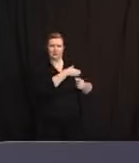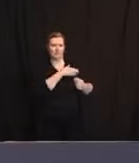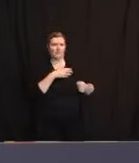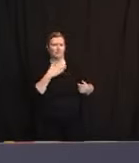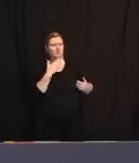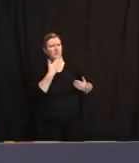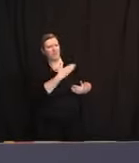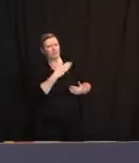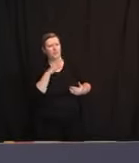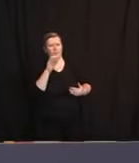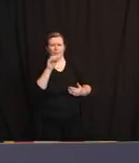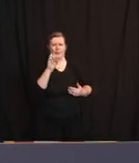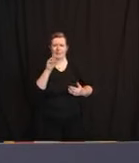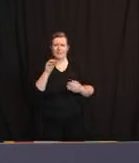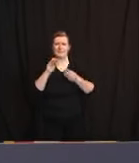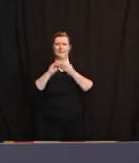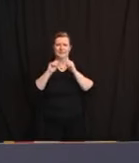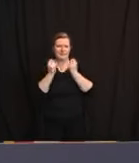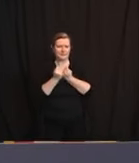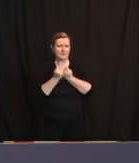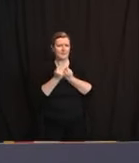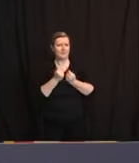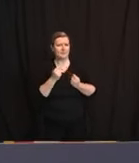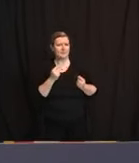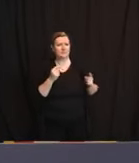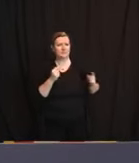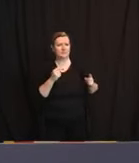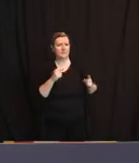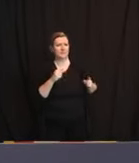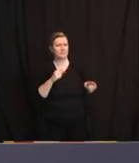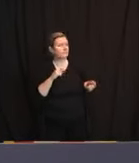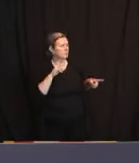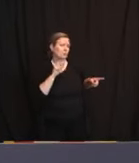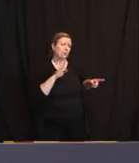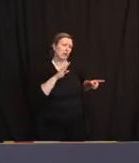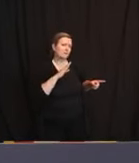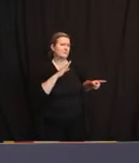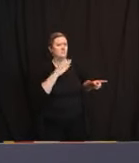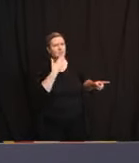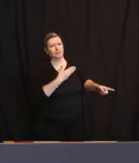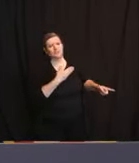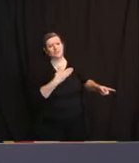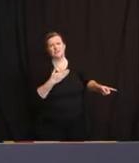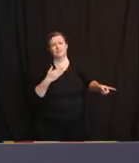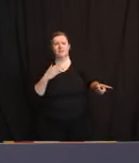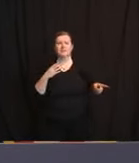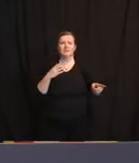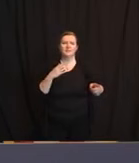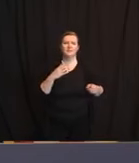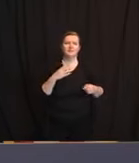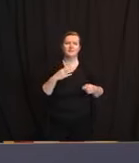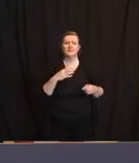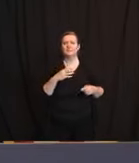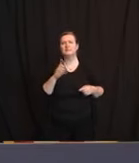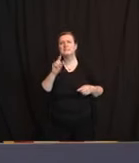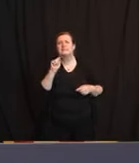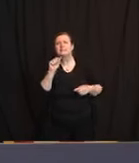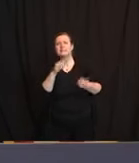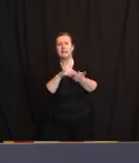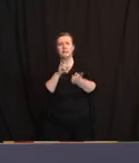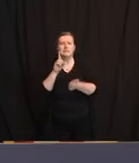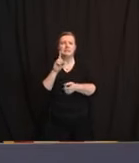your inspection team, Rob, and certainly to Judy and Tina and the Department of Health. And again, Len's here today because we've said